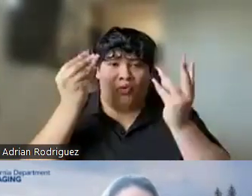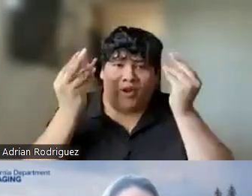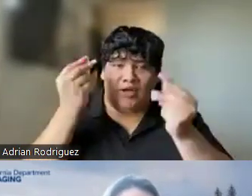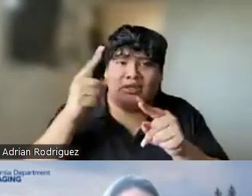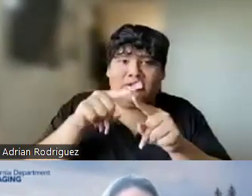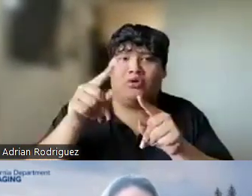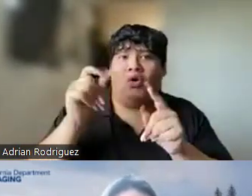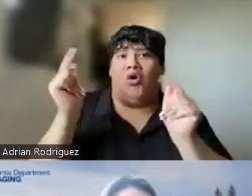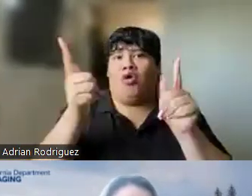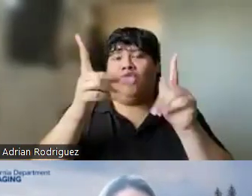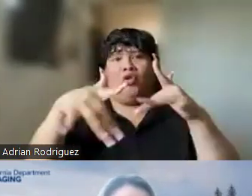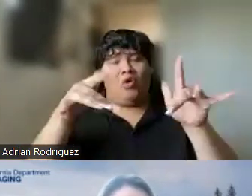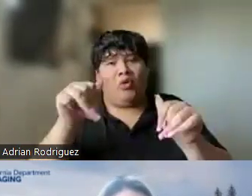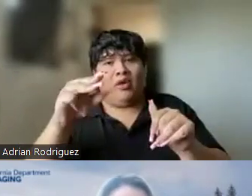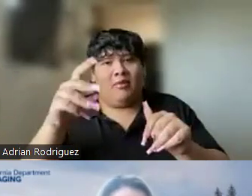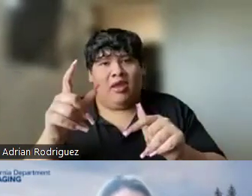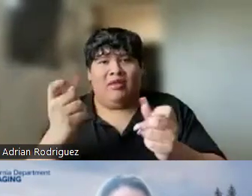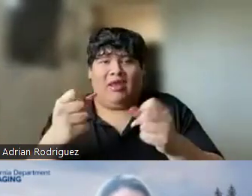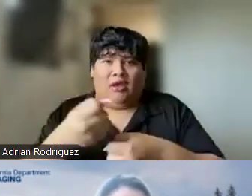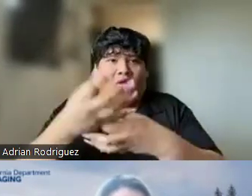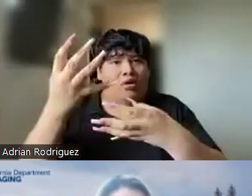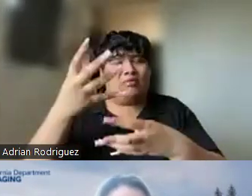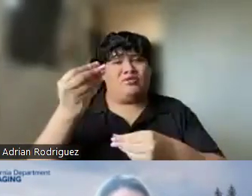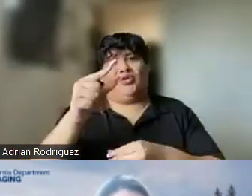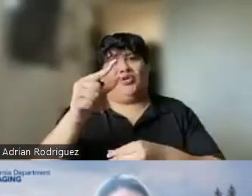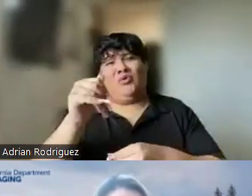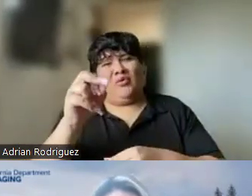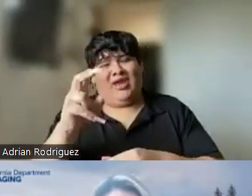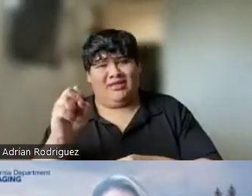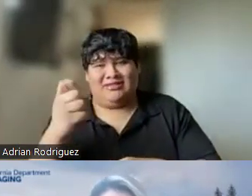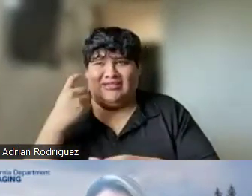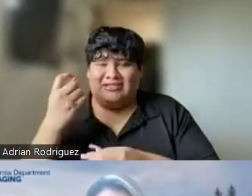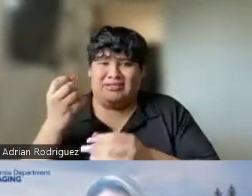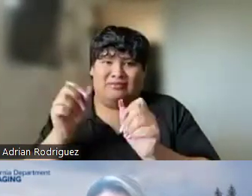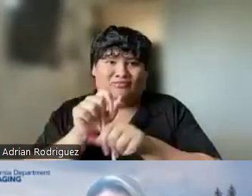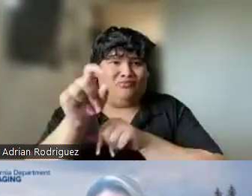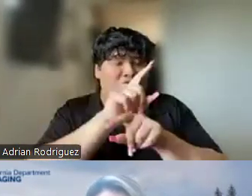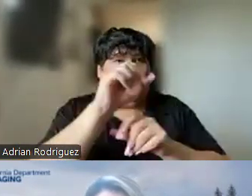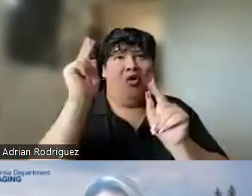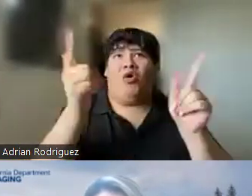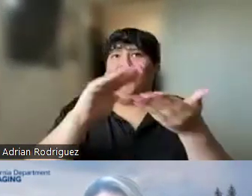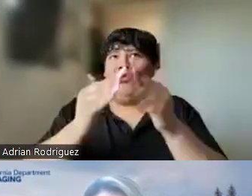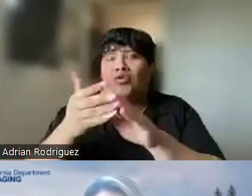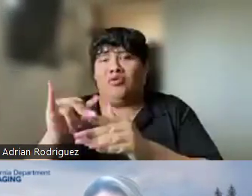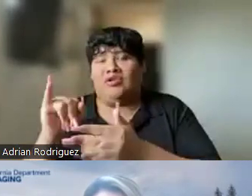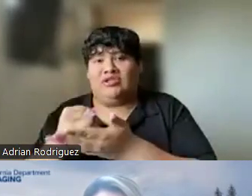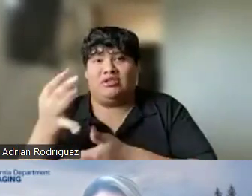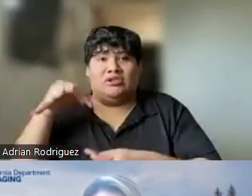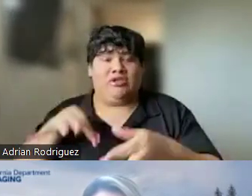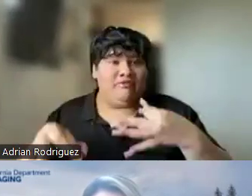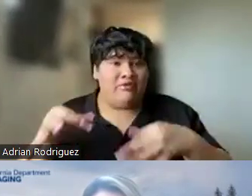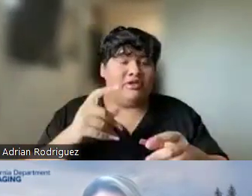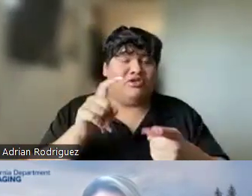all of the local MPAs that have come up, the grants that went out, all of the communities that took advantage of that and